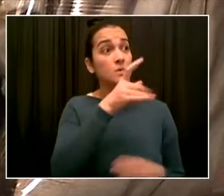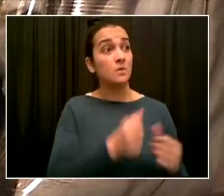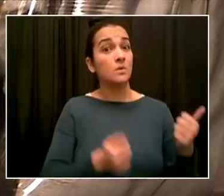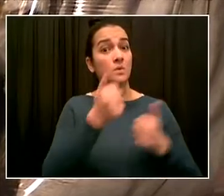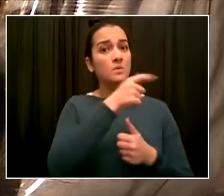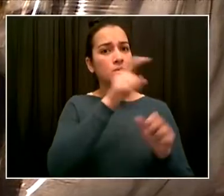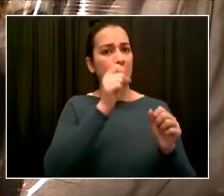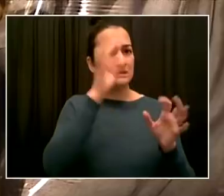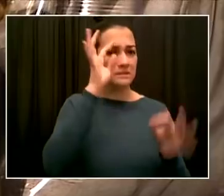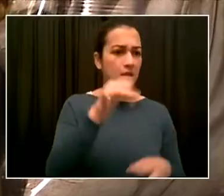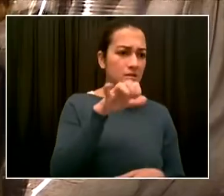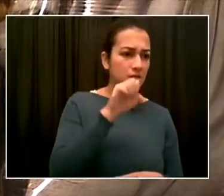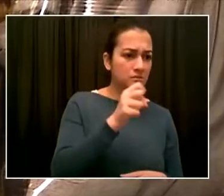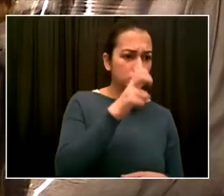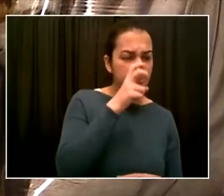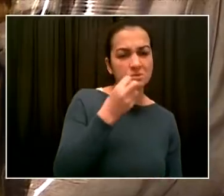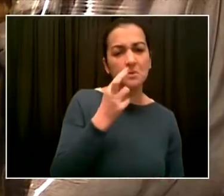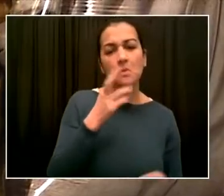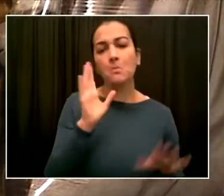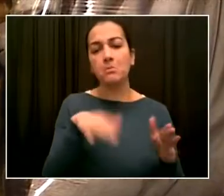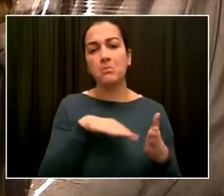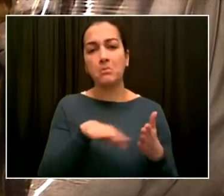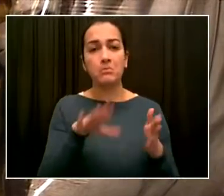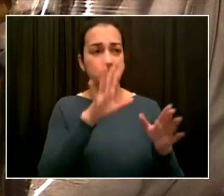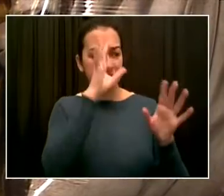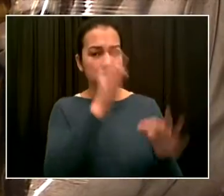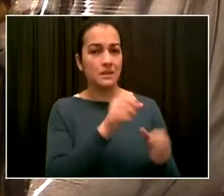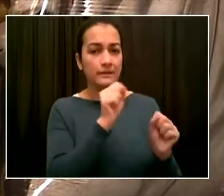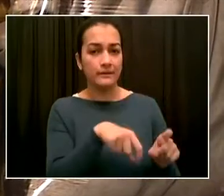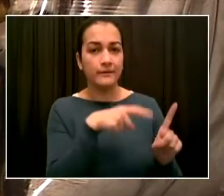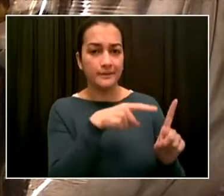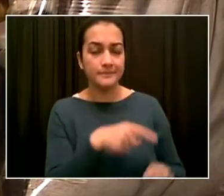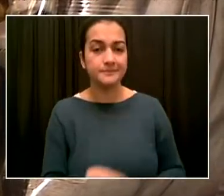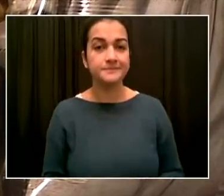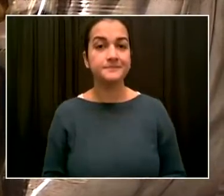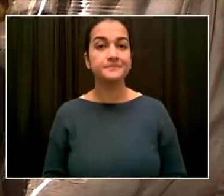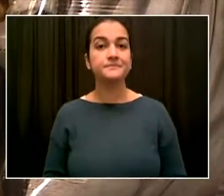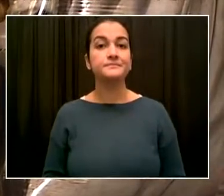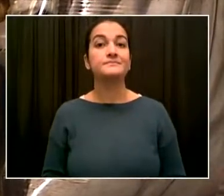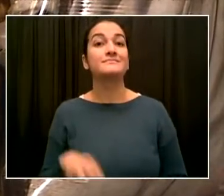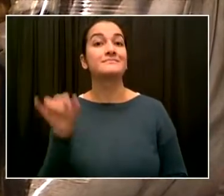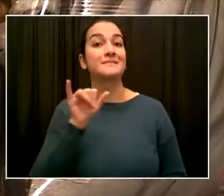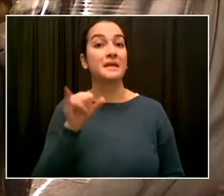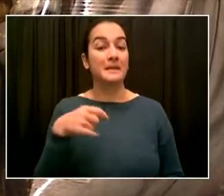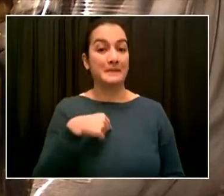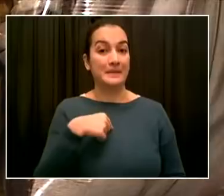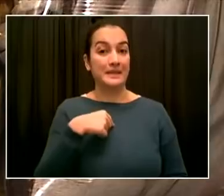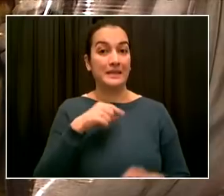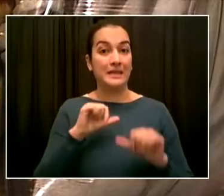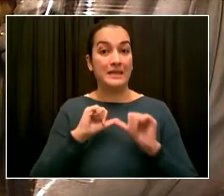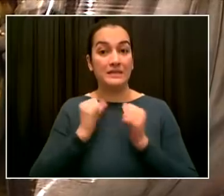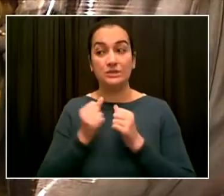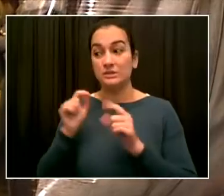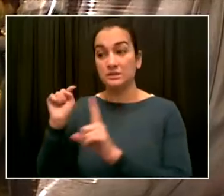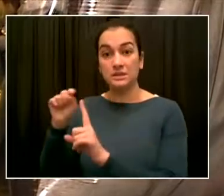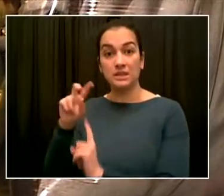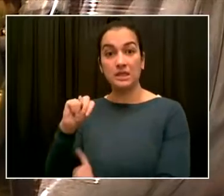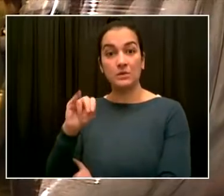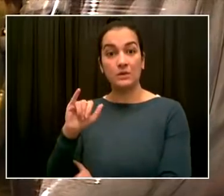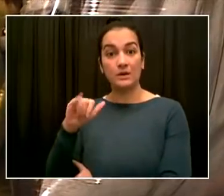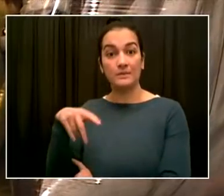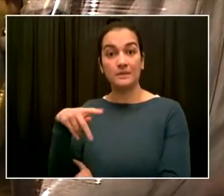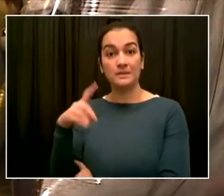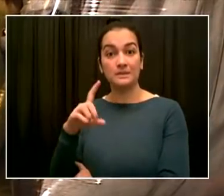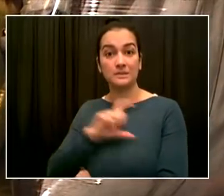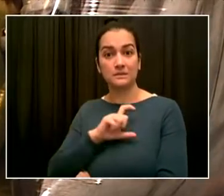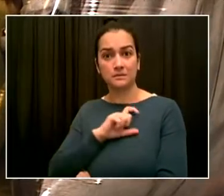up. So in the end, each agency had different approaches. Each union had different approaches. I'm not going to parse who did what and